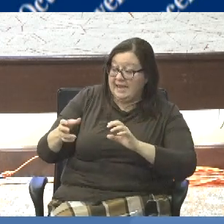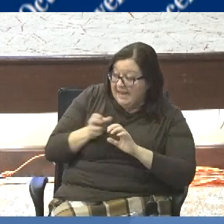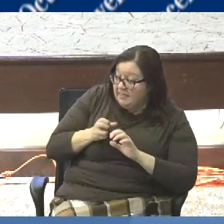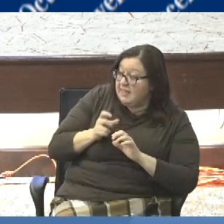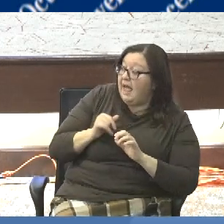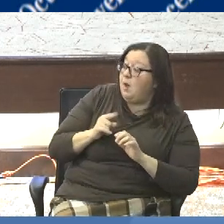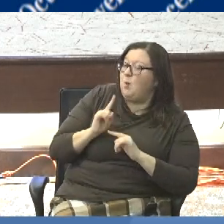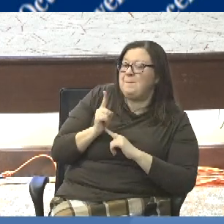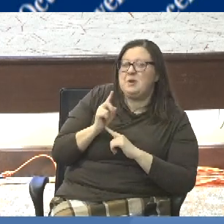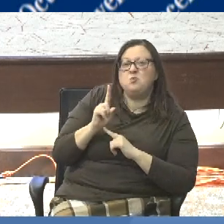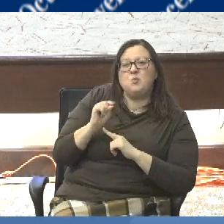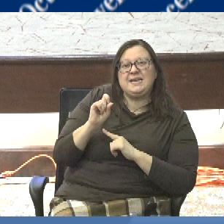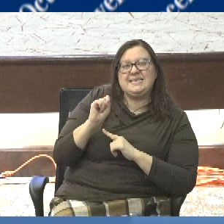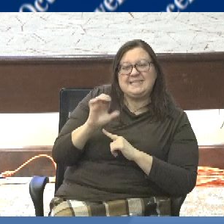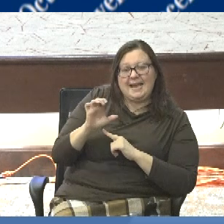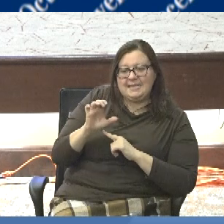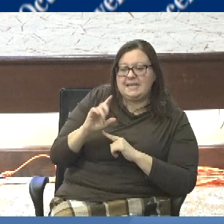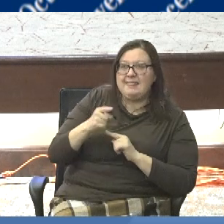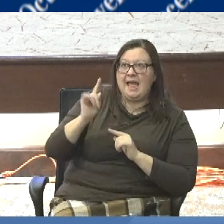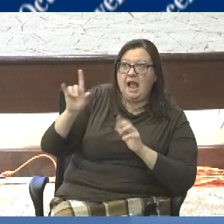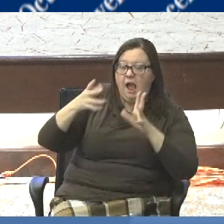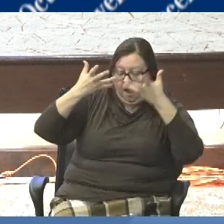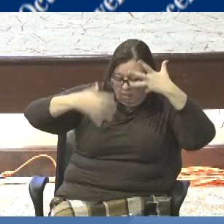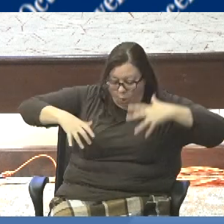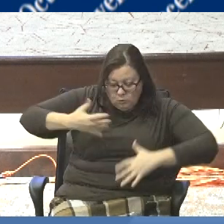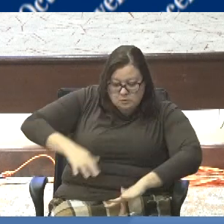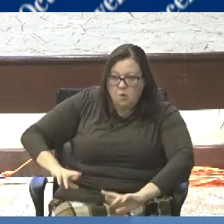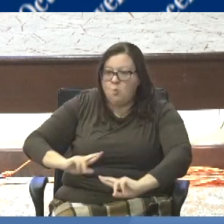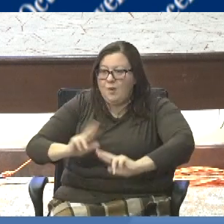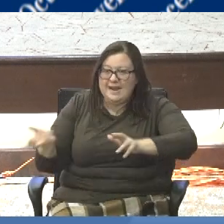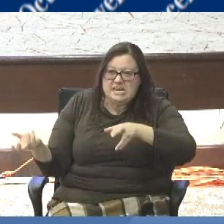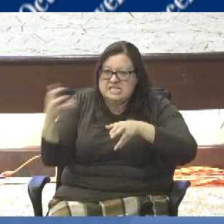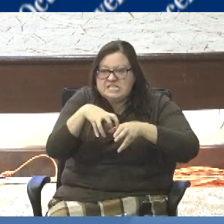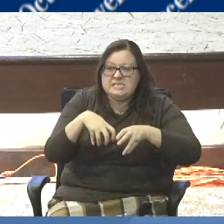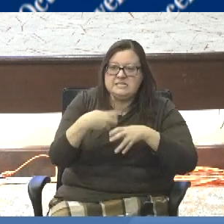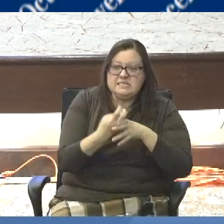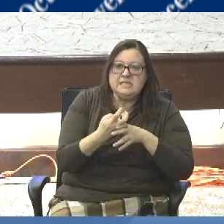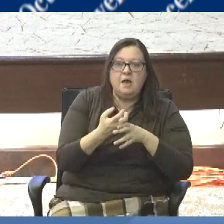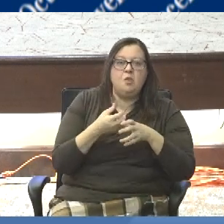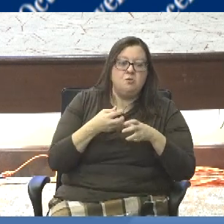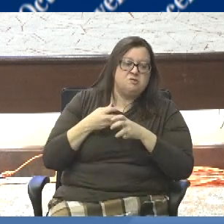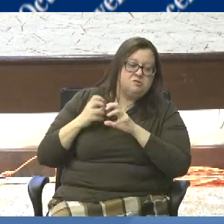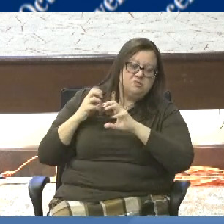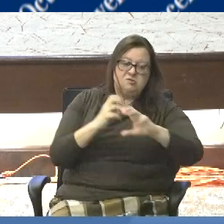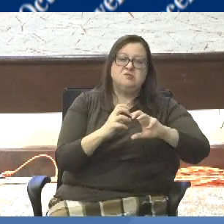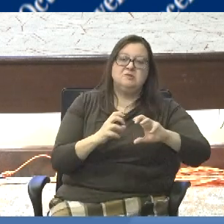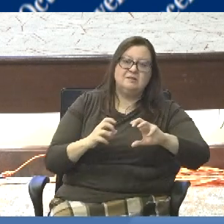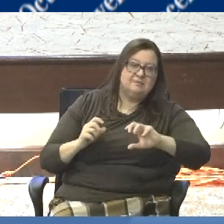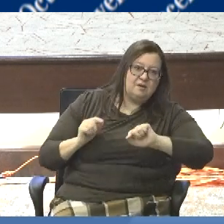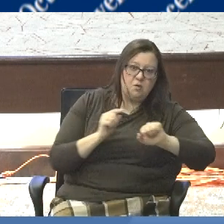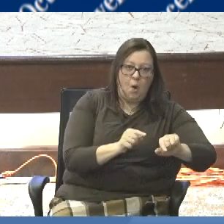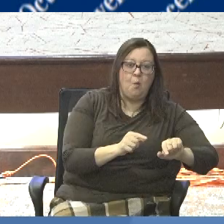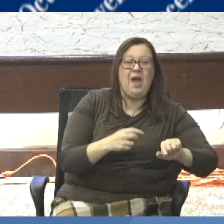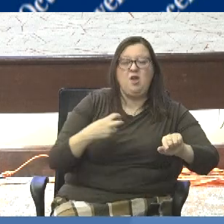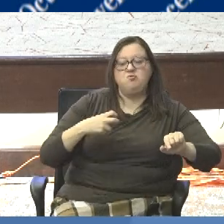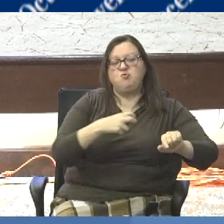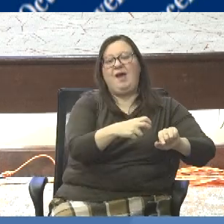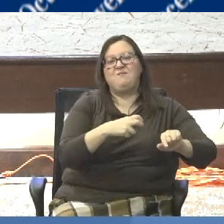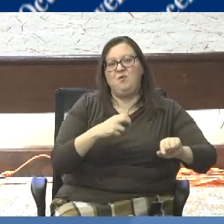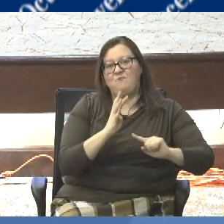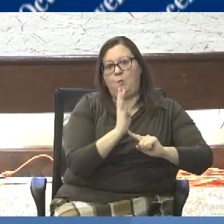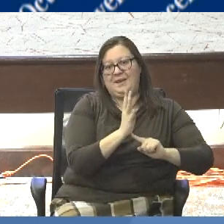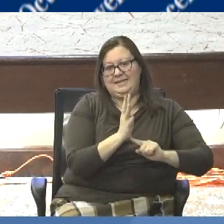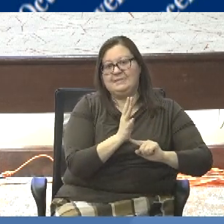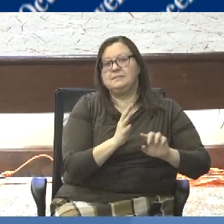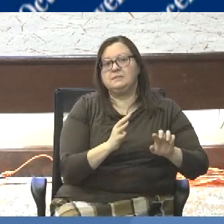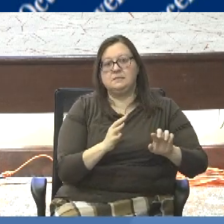the fire truck, get their firefighting clothes on, and then start the truck moving to the incident. And then the remaining 4 minutes is the travel time to the incident. And that